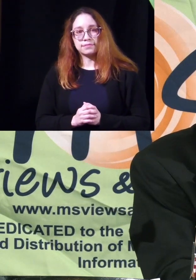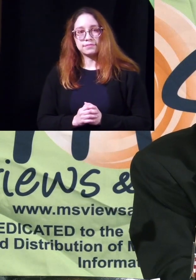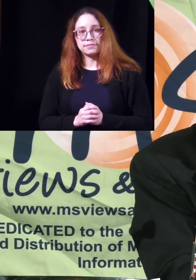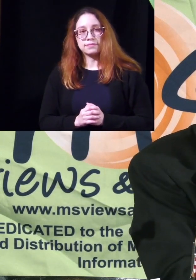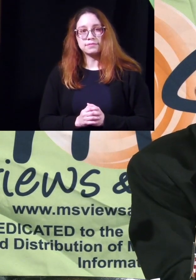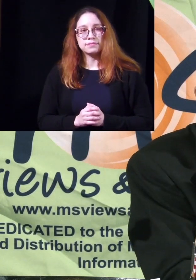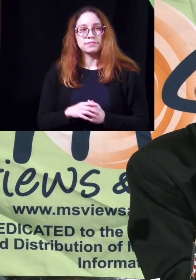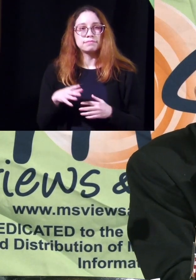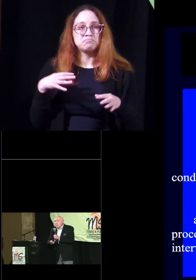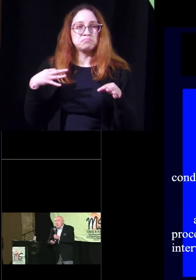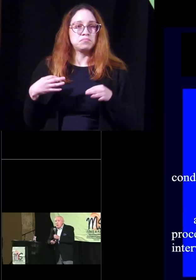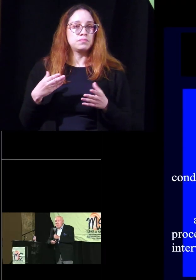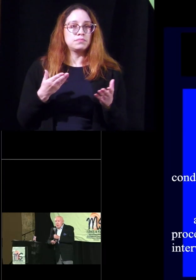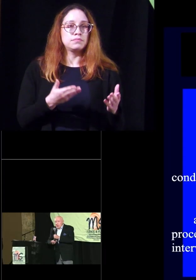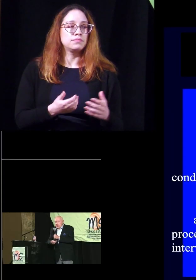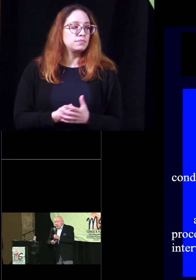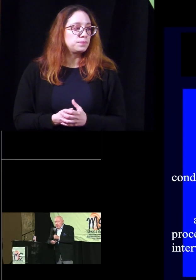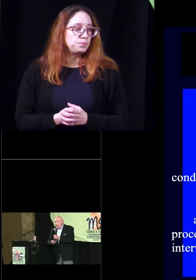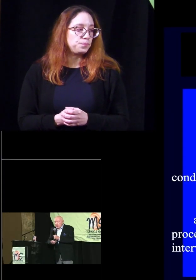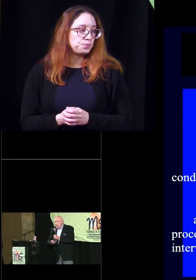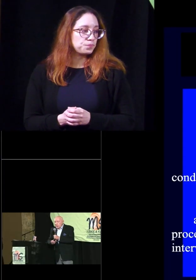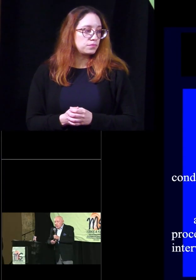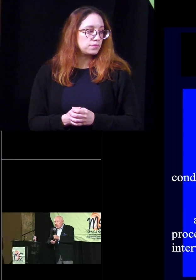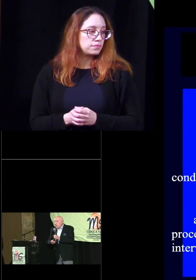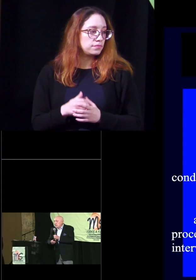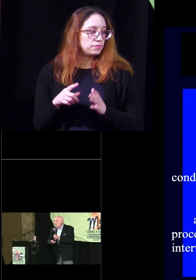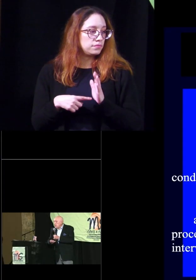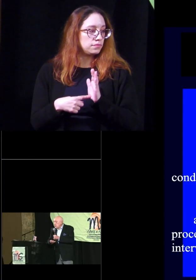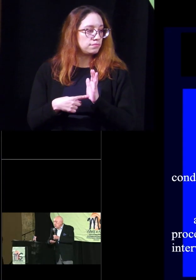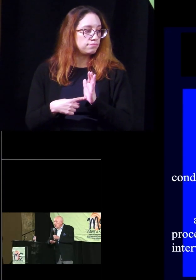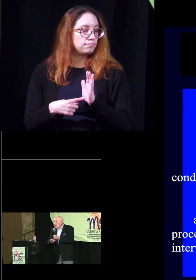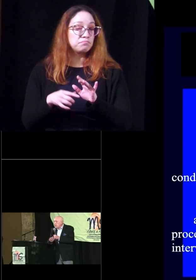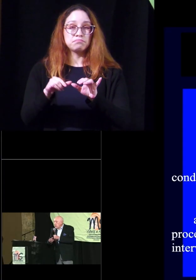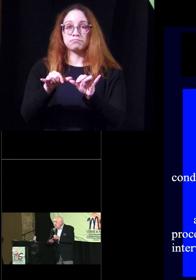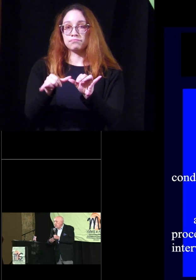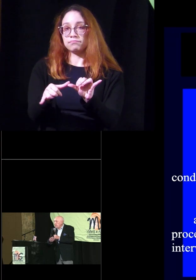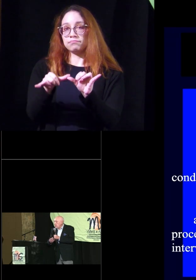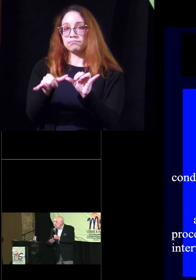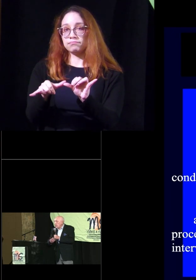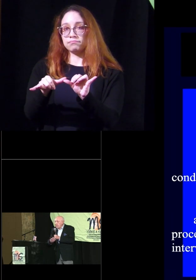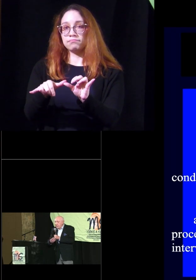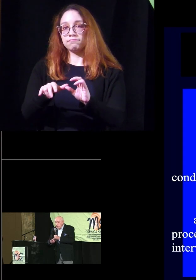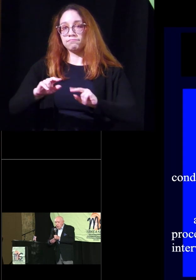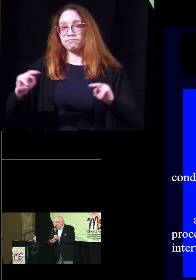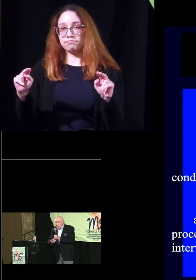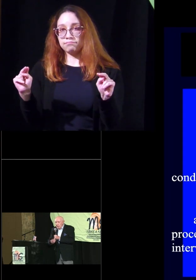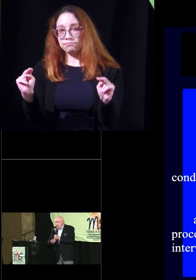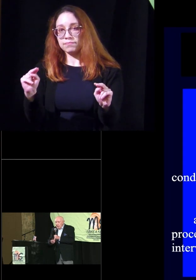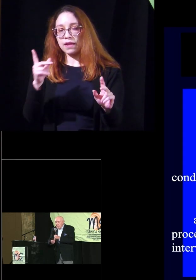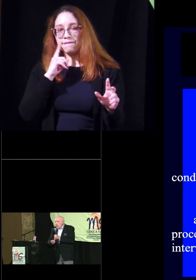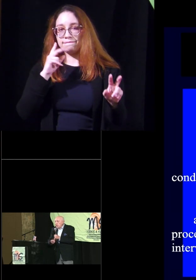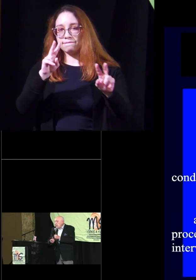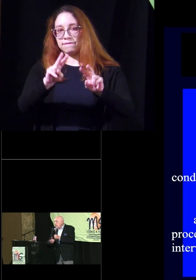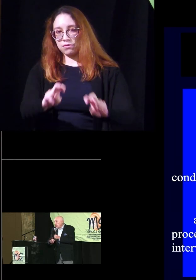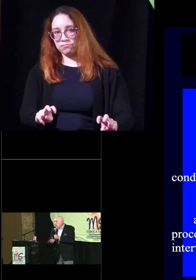a description of it. It is a characteristic that is measured, objectively measured and evaluated to